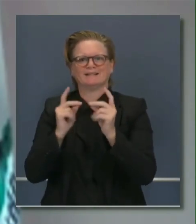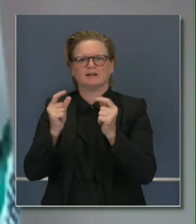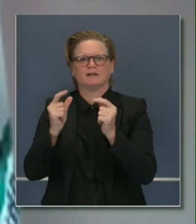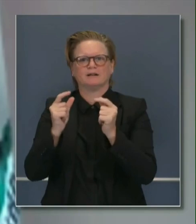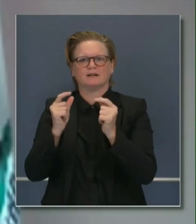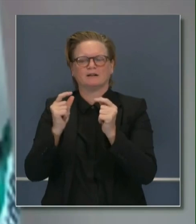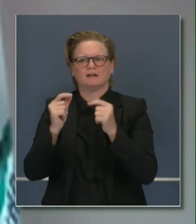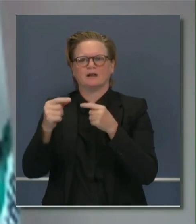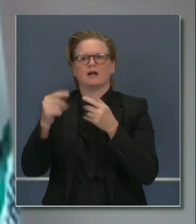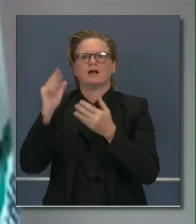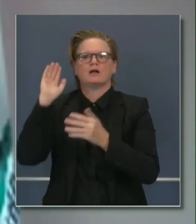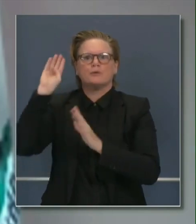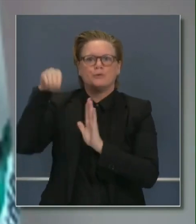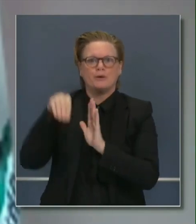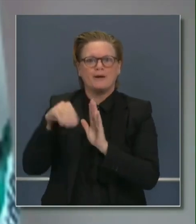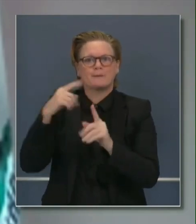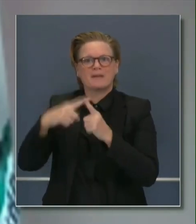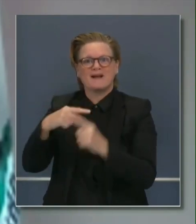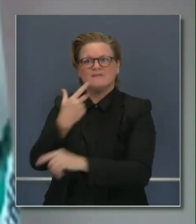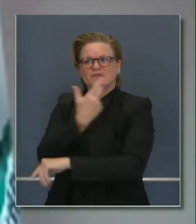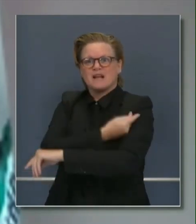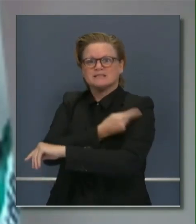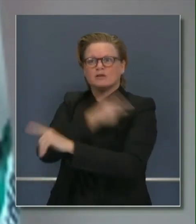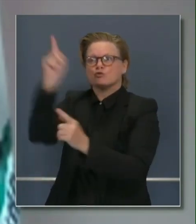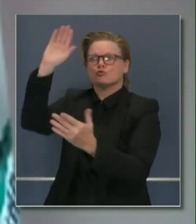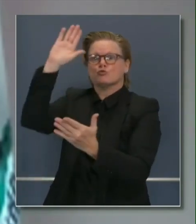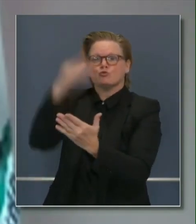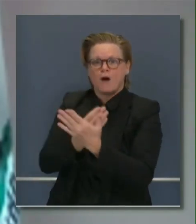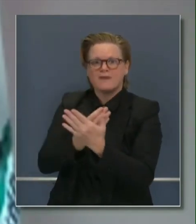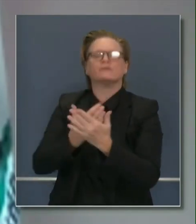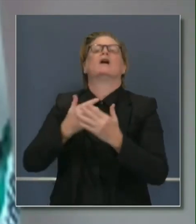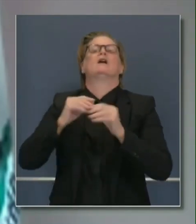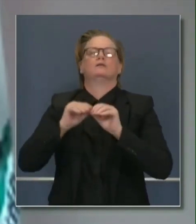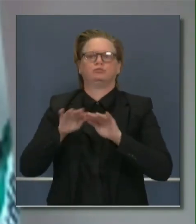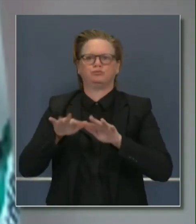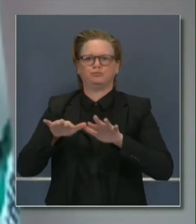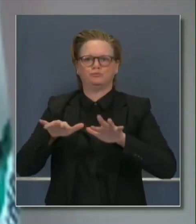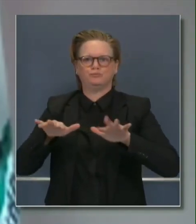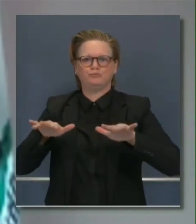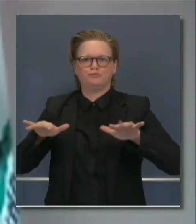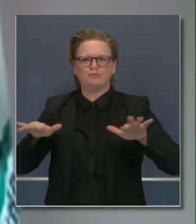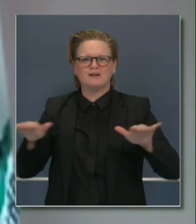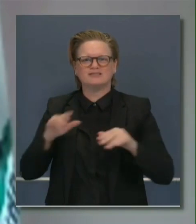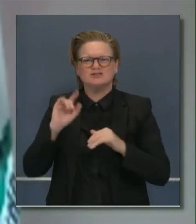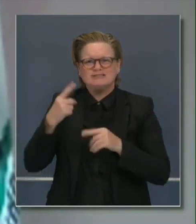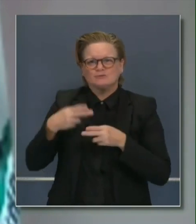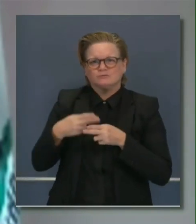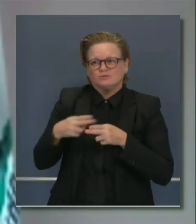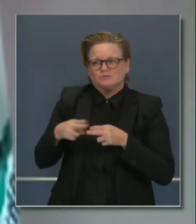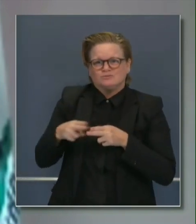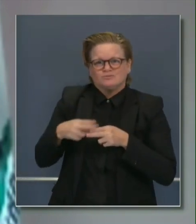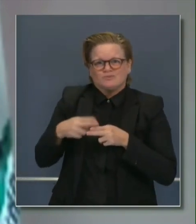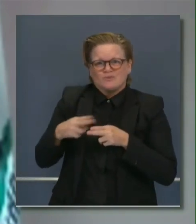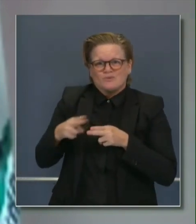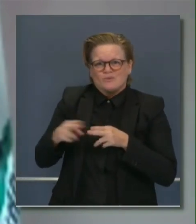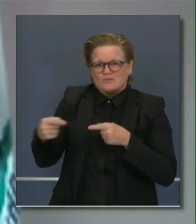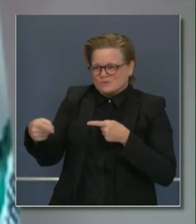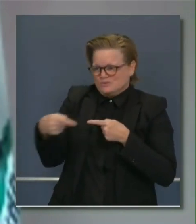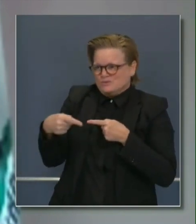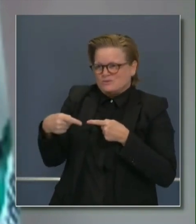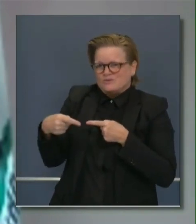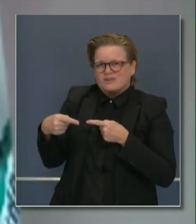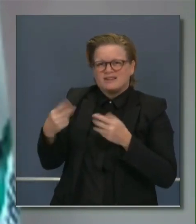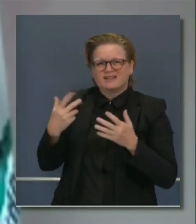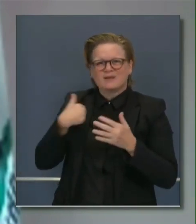just for COVID care and taking care of individuals who are quite sick with COVID, but for our neighbors and family members who have